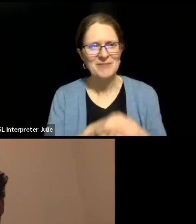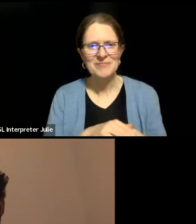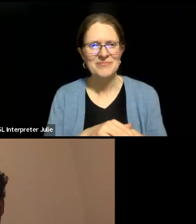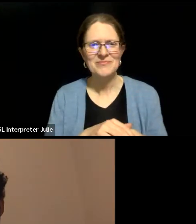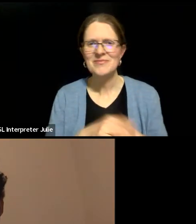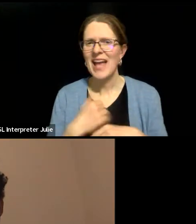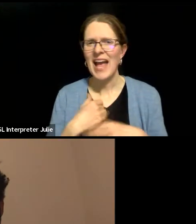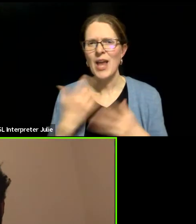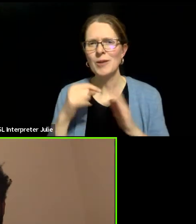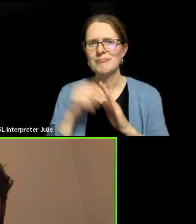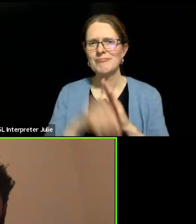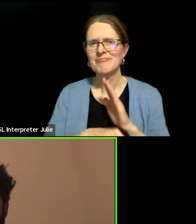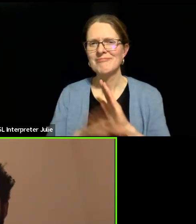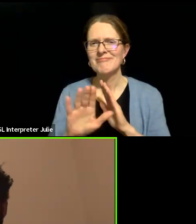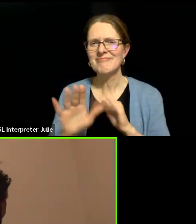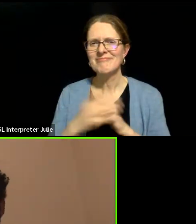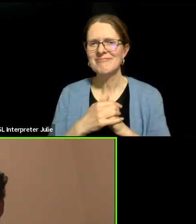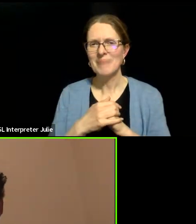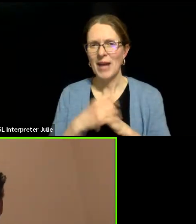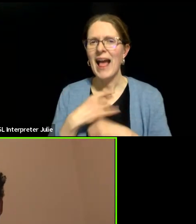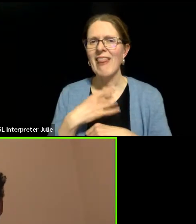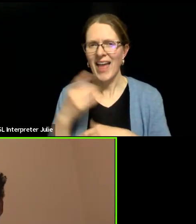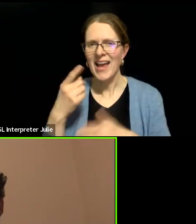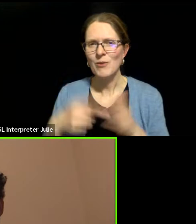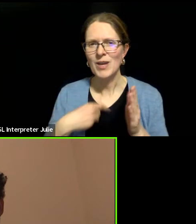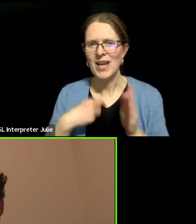I don't want to get into it, but I like what I'm reading.